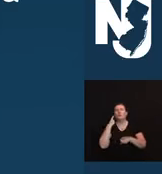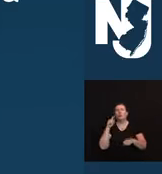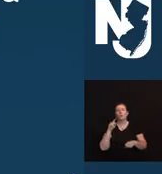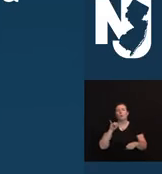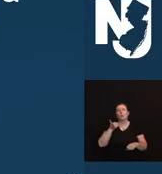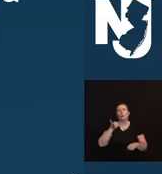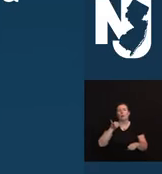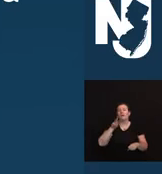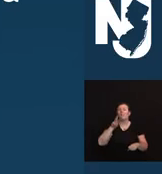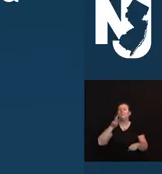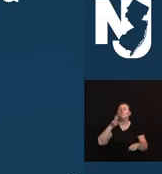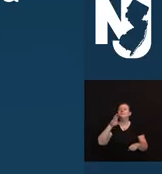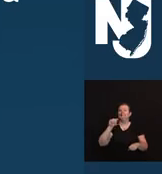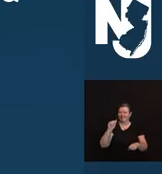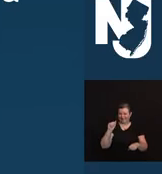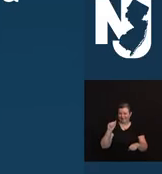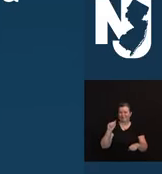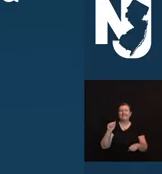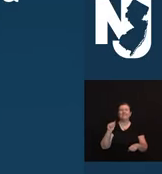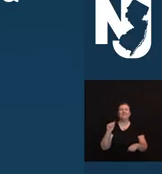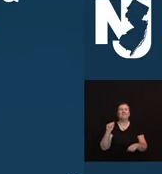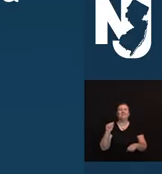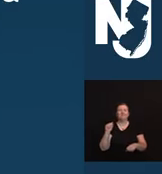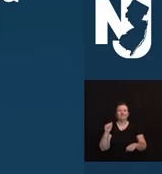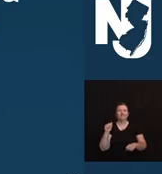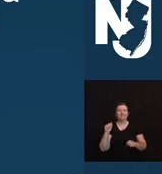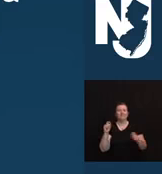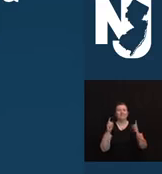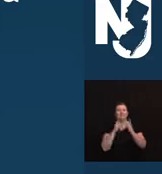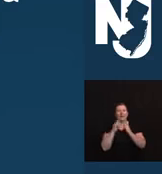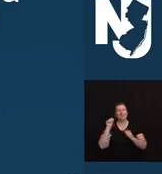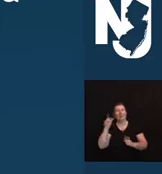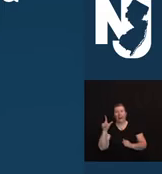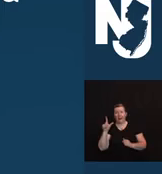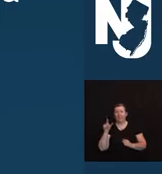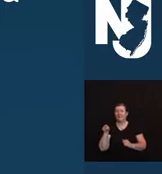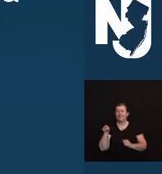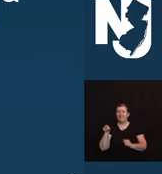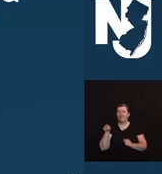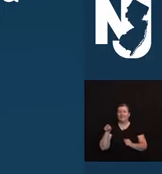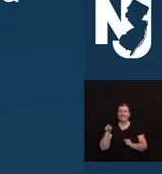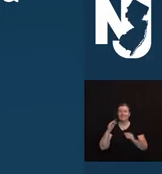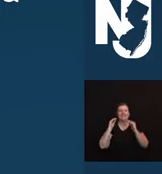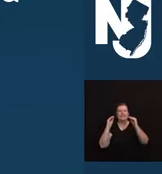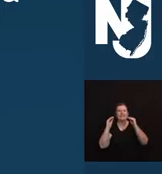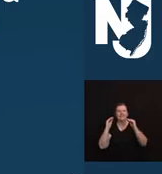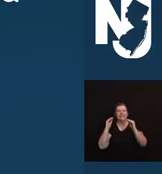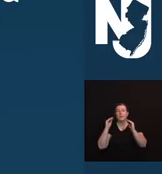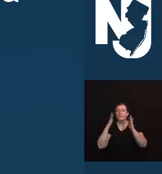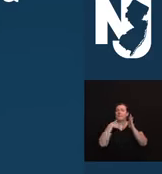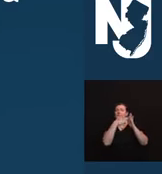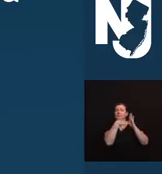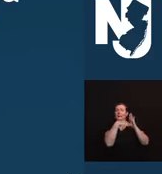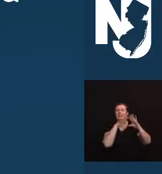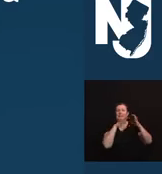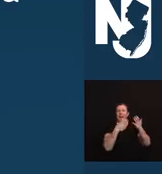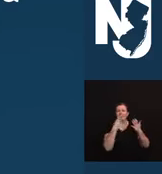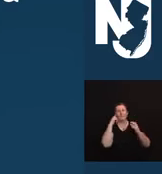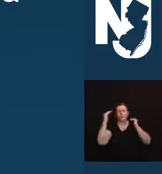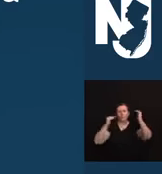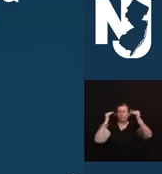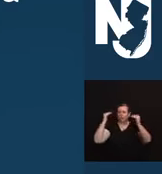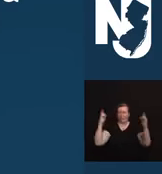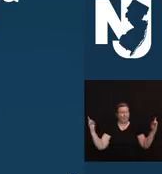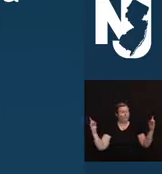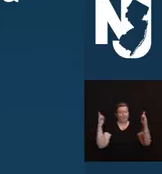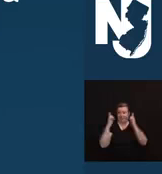there that she met Al, who at the time was teaching an evening painting class for adults. They were married 5 years before